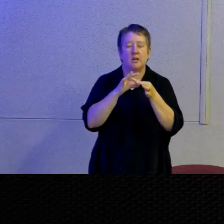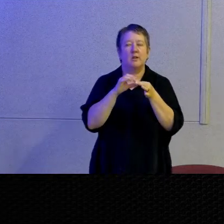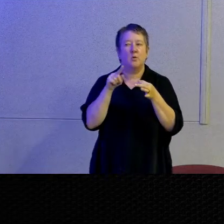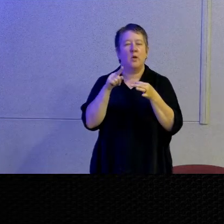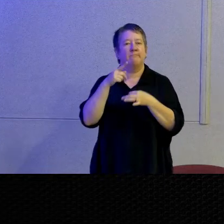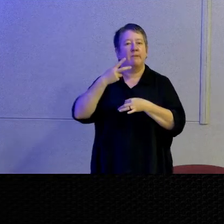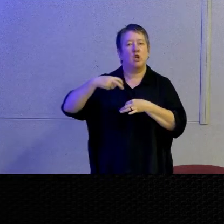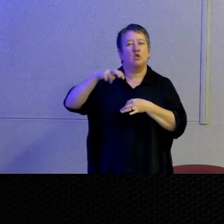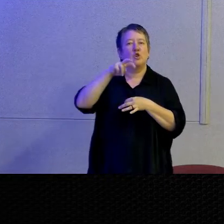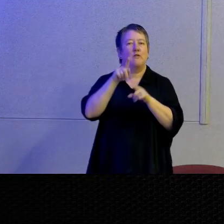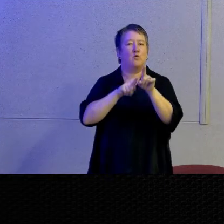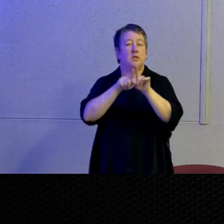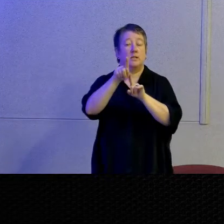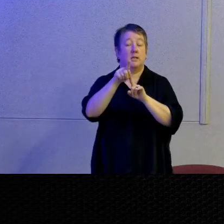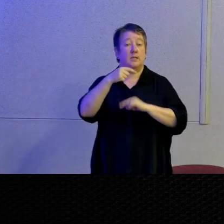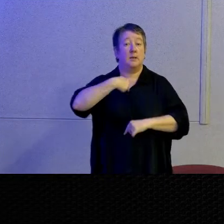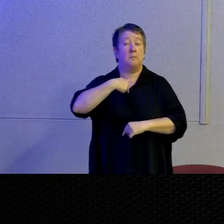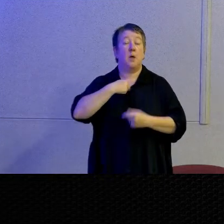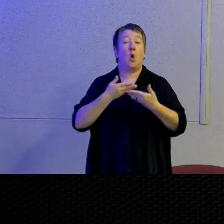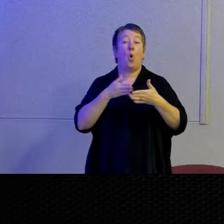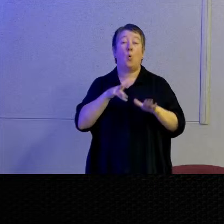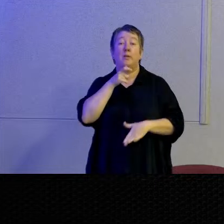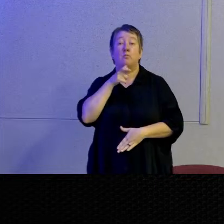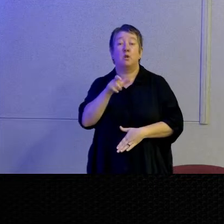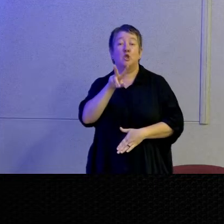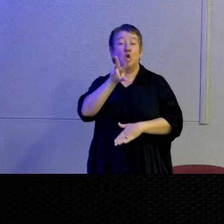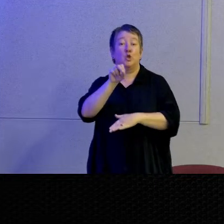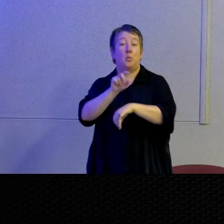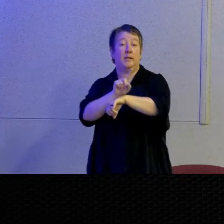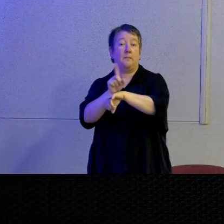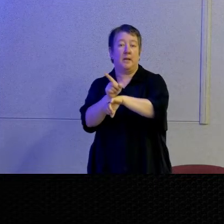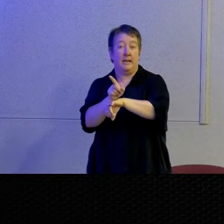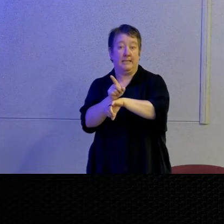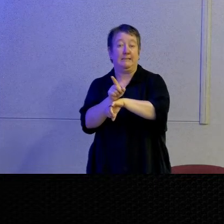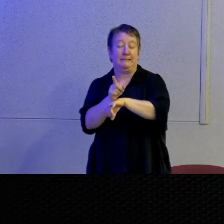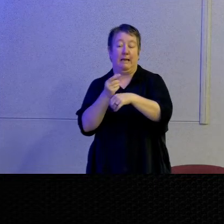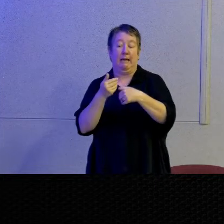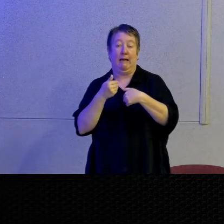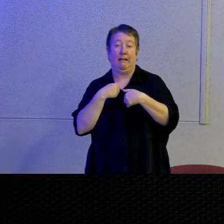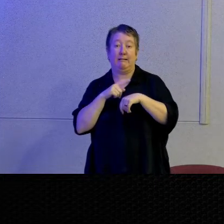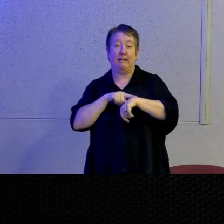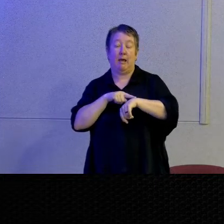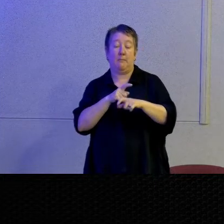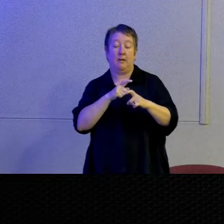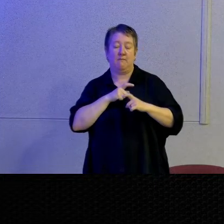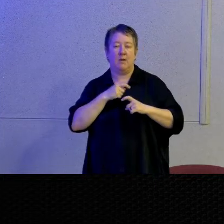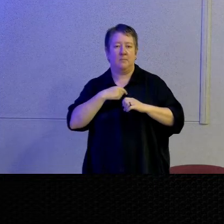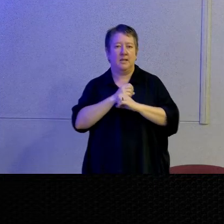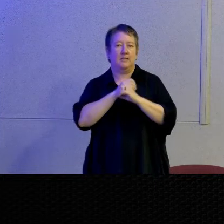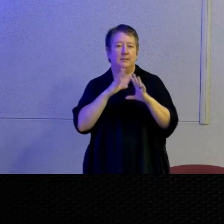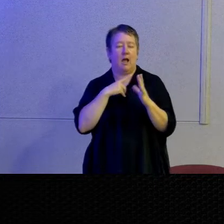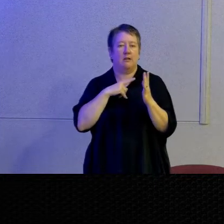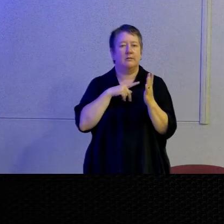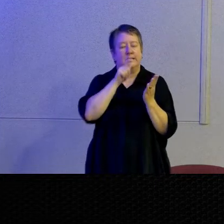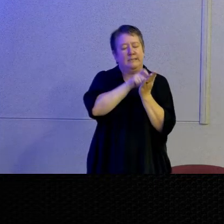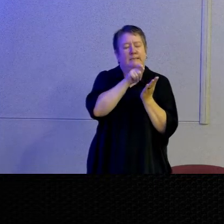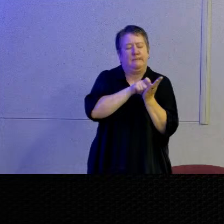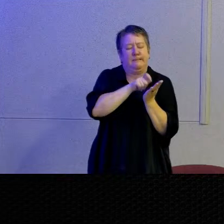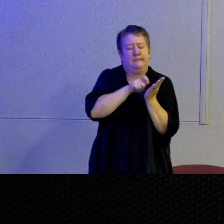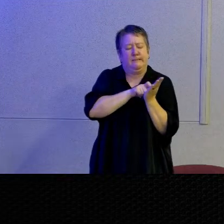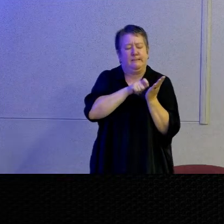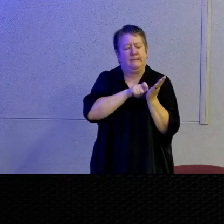Now, I've got 20 minutes for opening remarks, and I started by writing down a text, which I was essentially going to read. So I